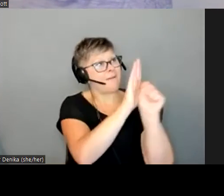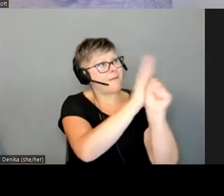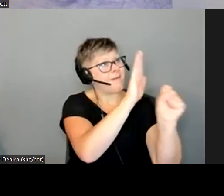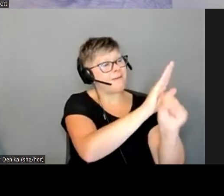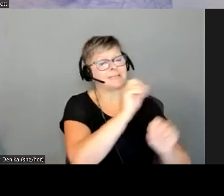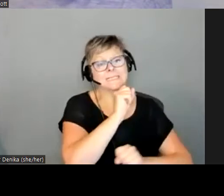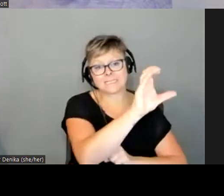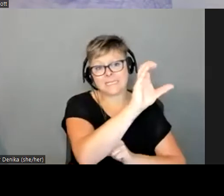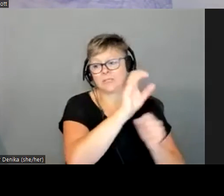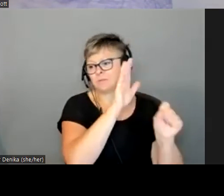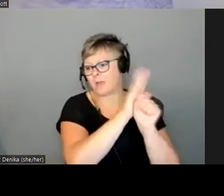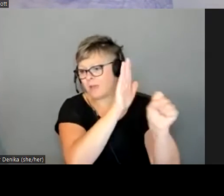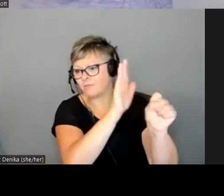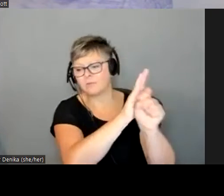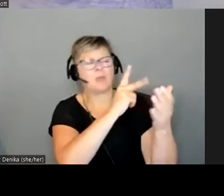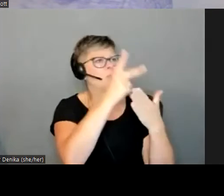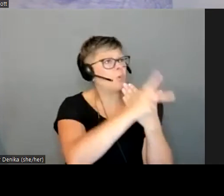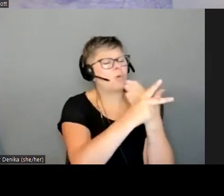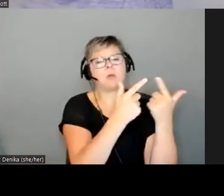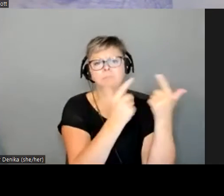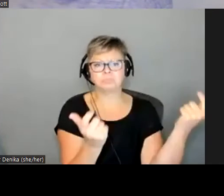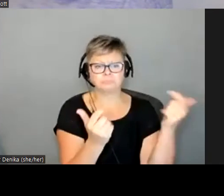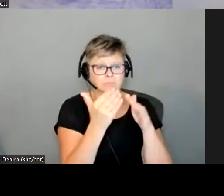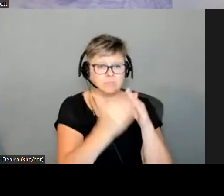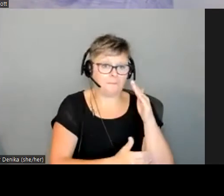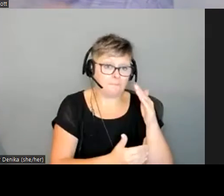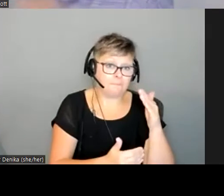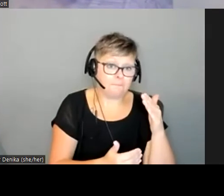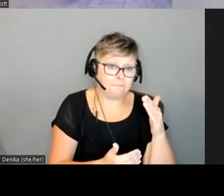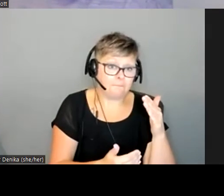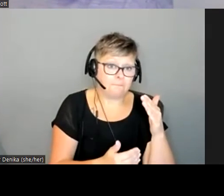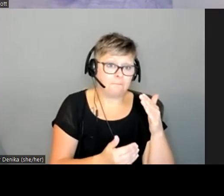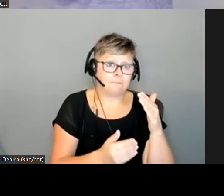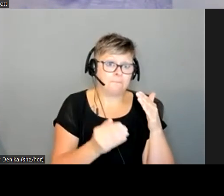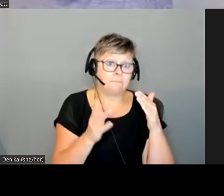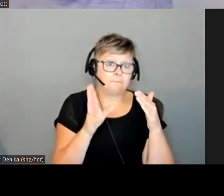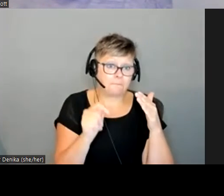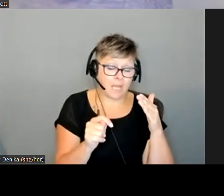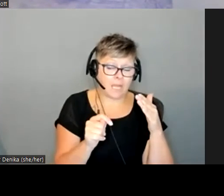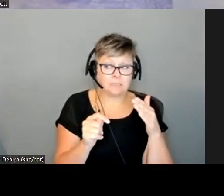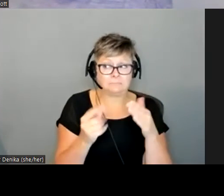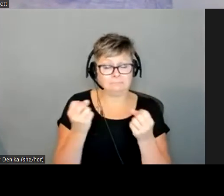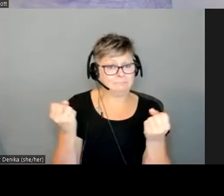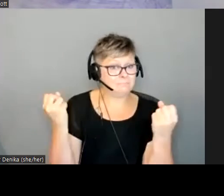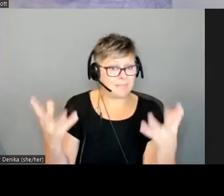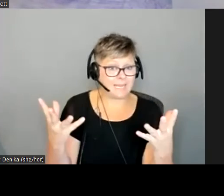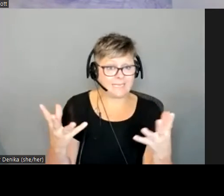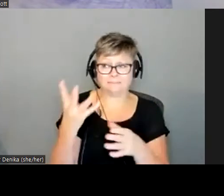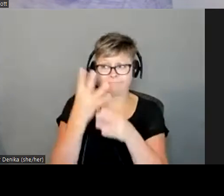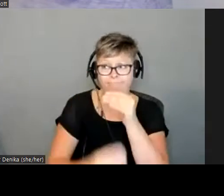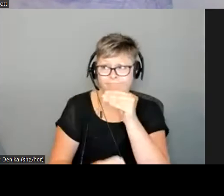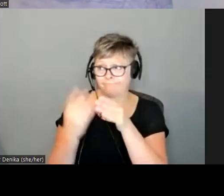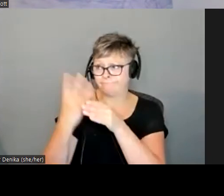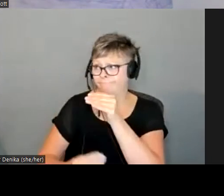for specific programs. Um, but I think there's still the gap there. Mm. I think